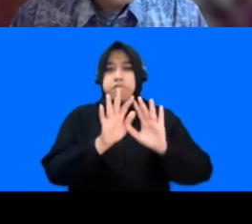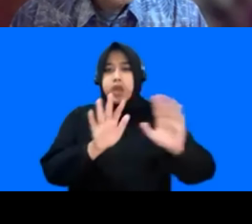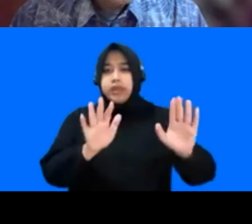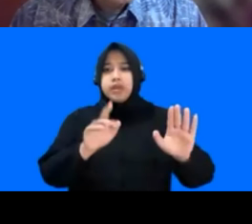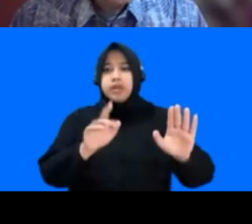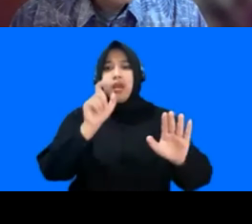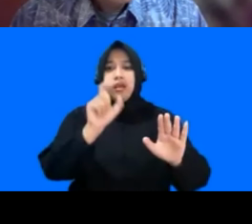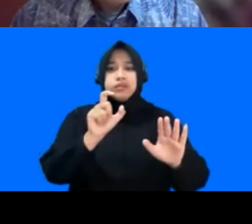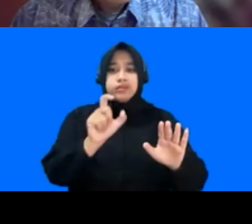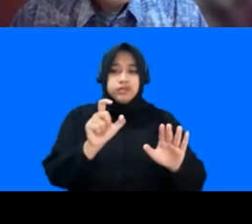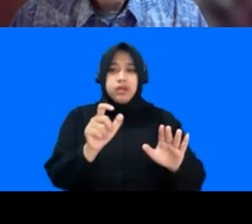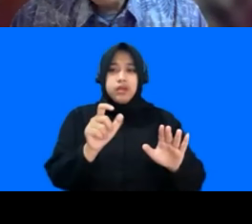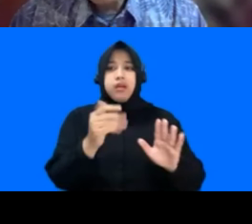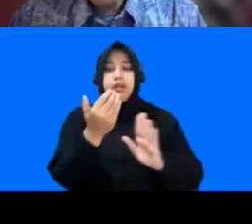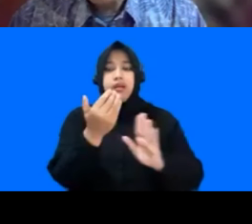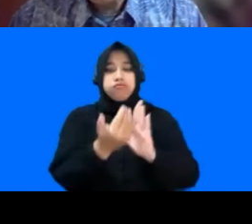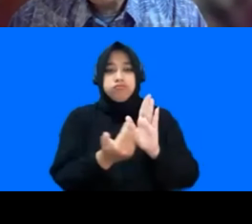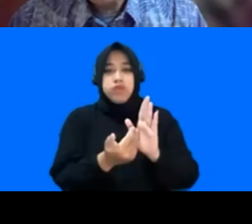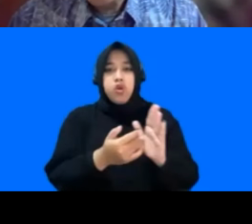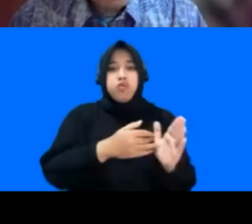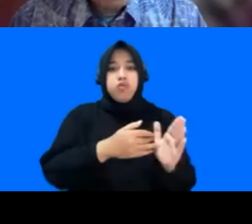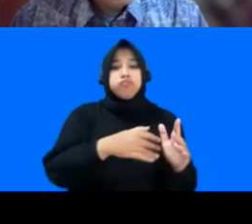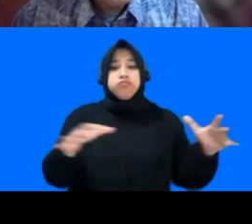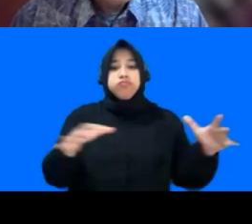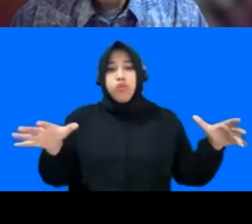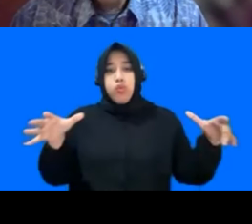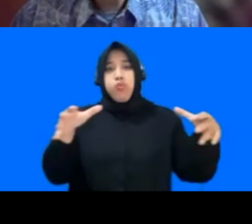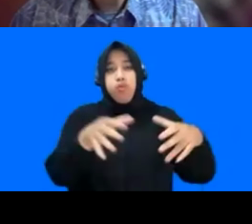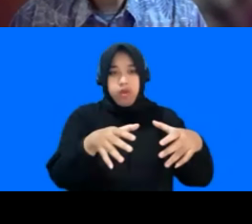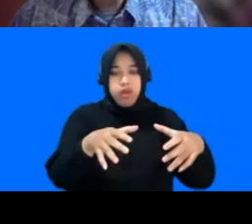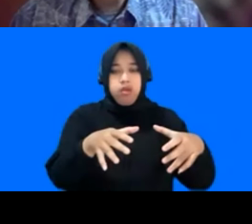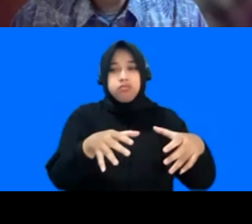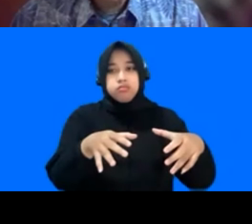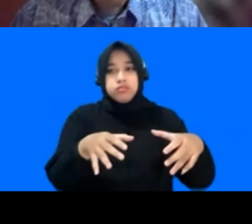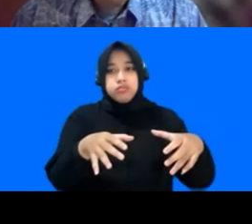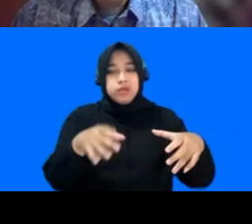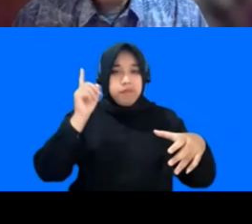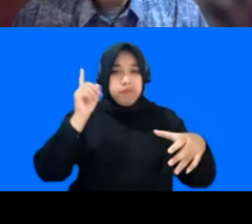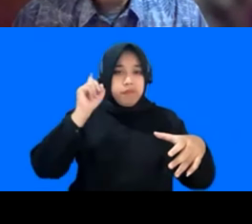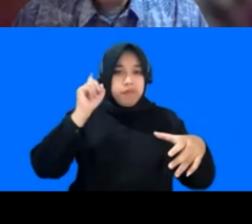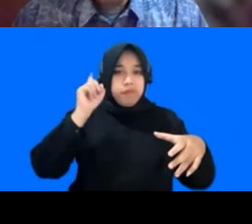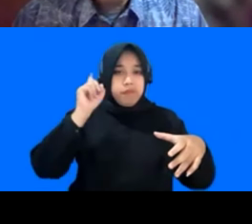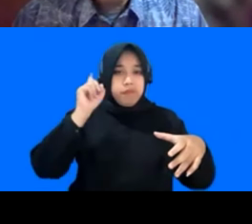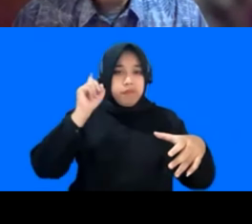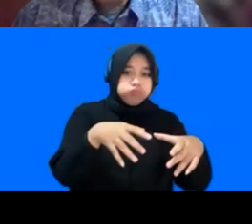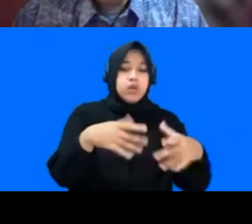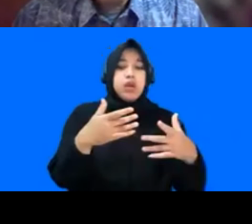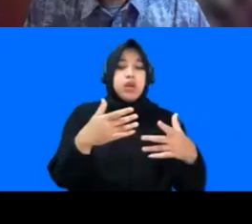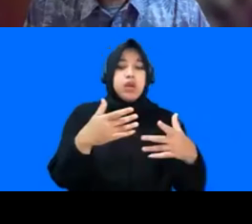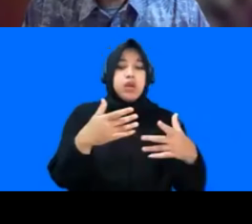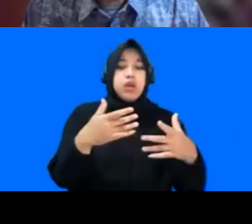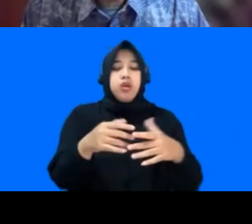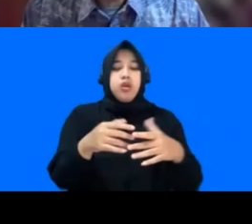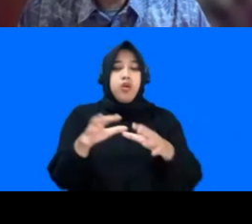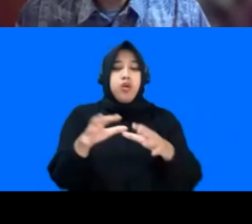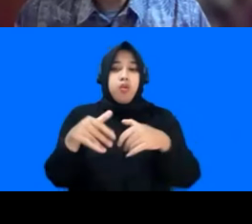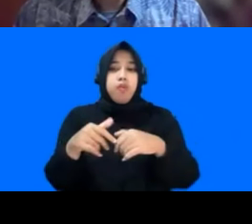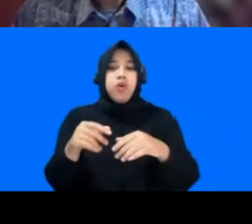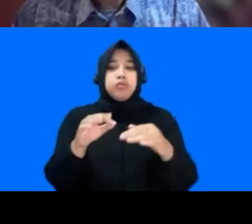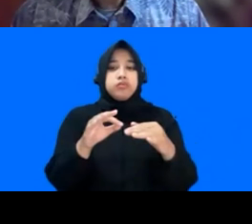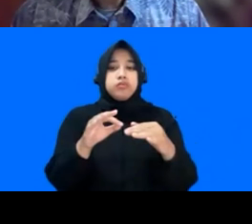society, government champions, and private sector partners. So this is one example of what we have